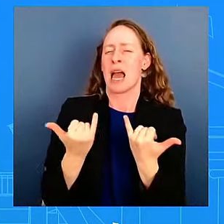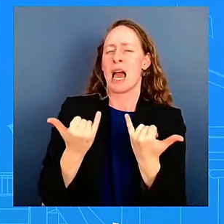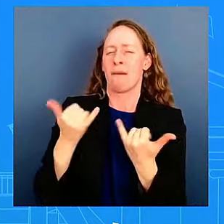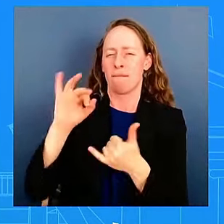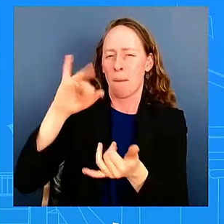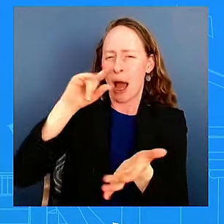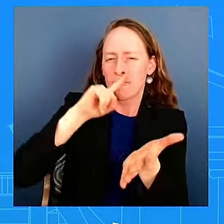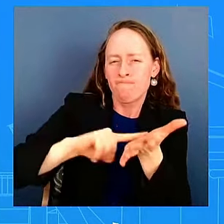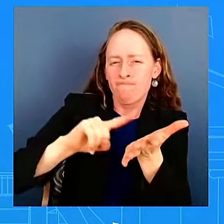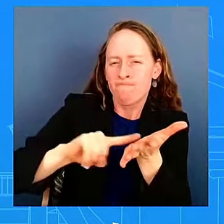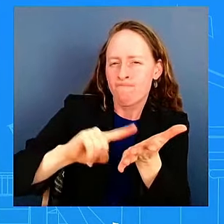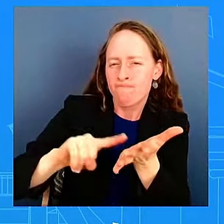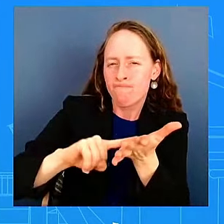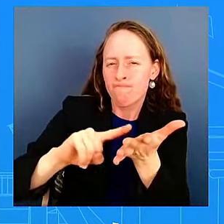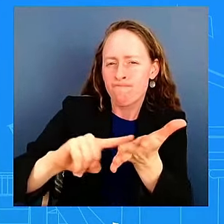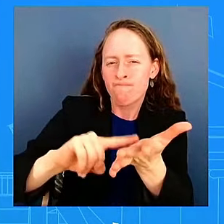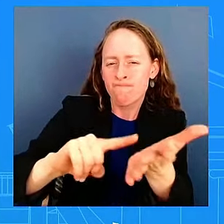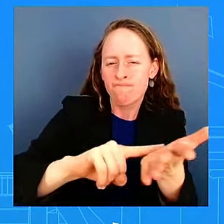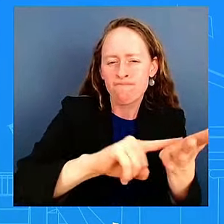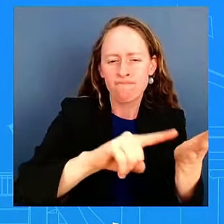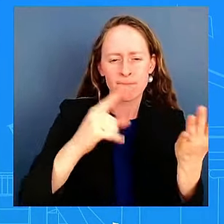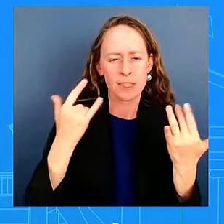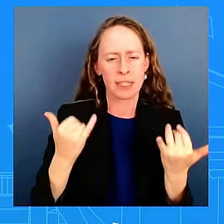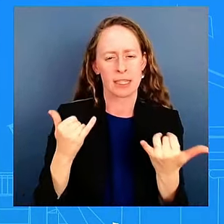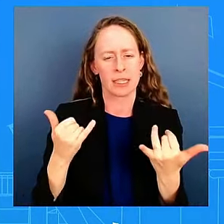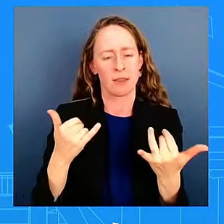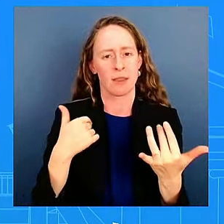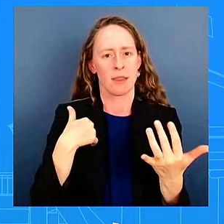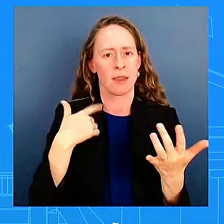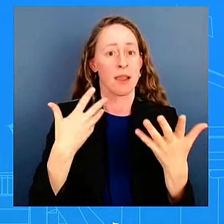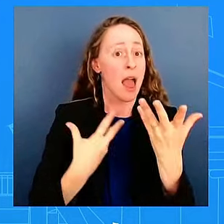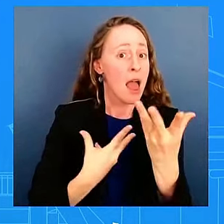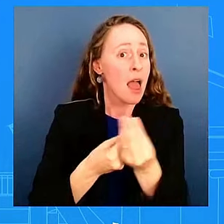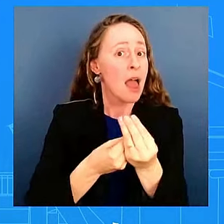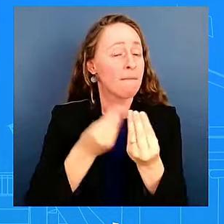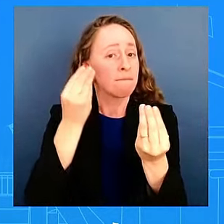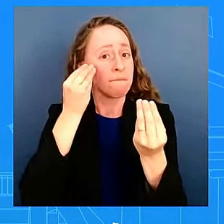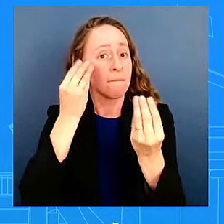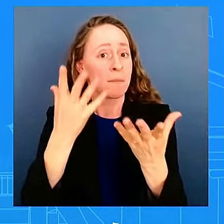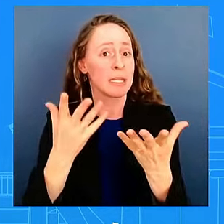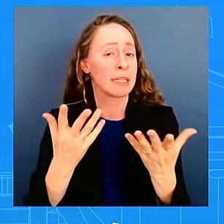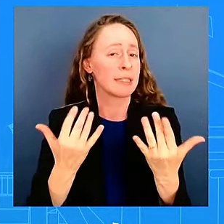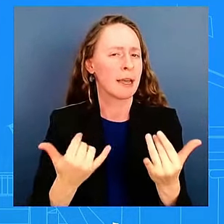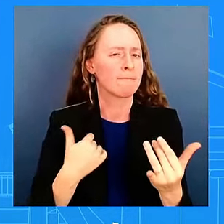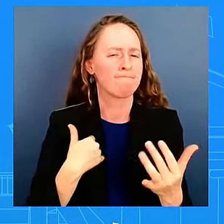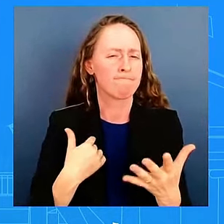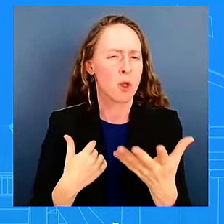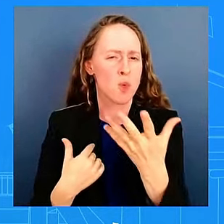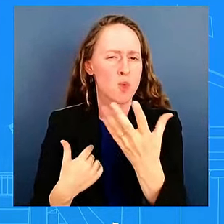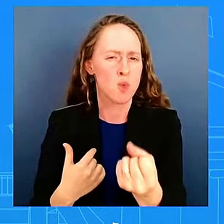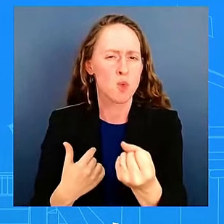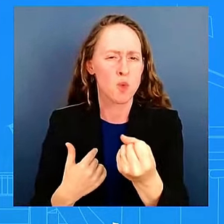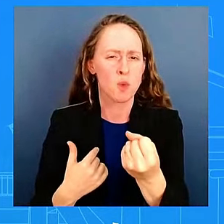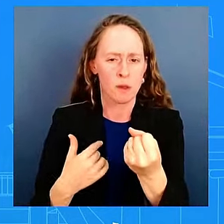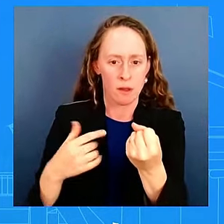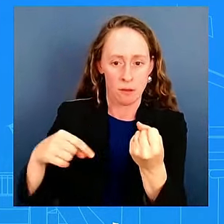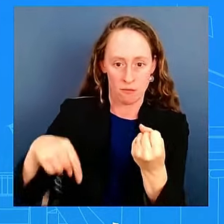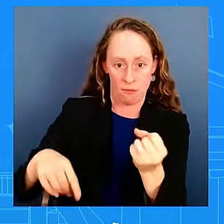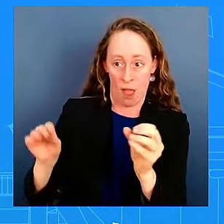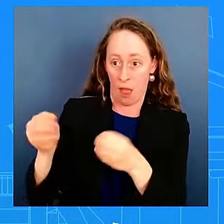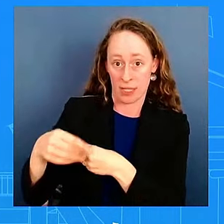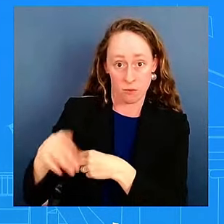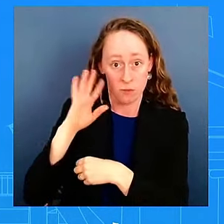I don't have any information at this time on how the White House Office of Gun Prevention is